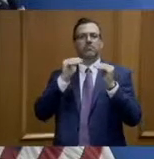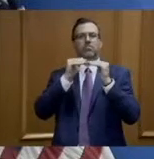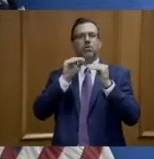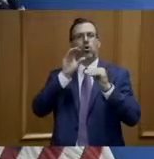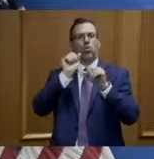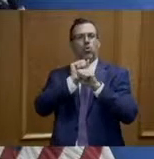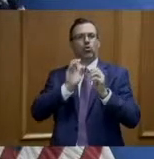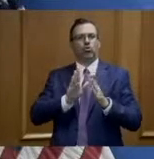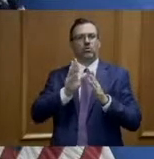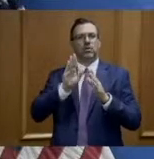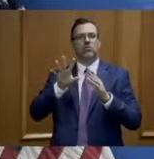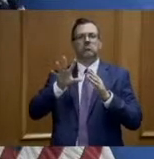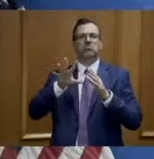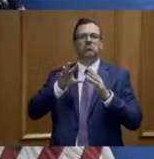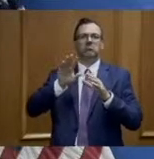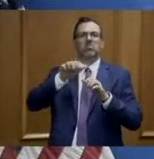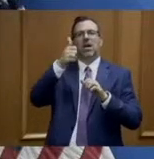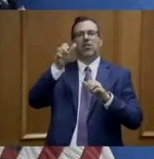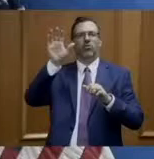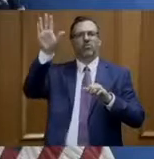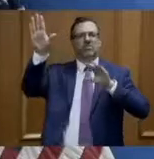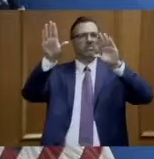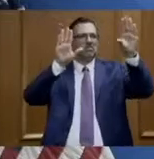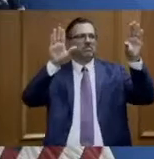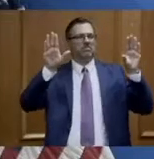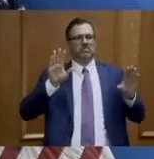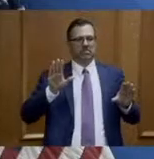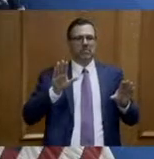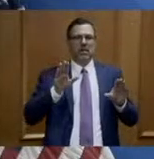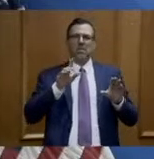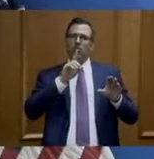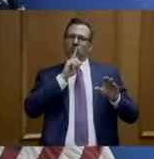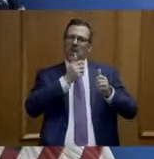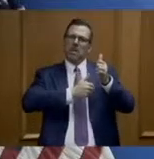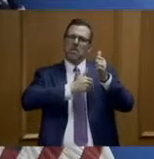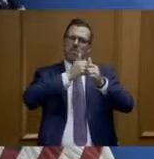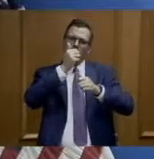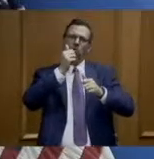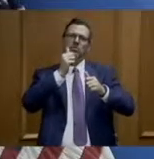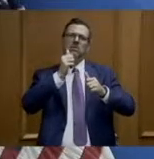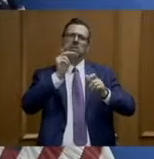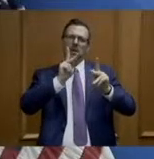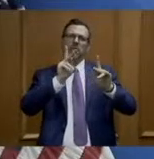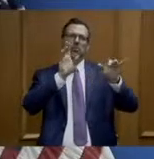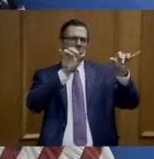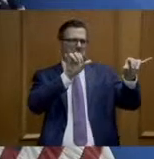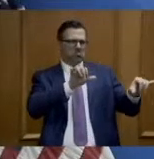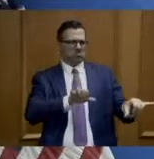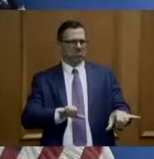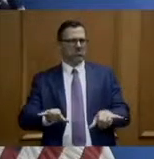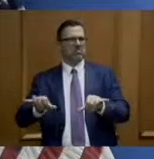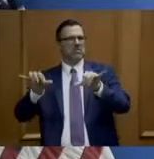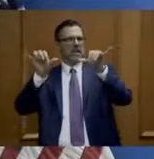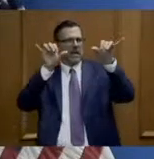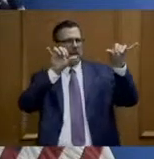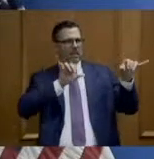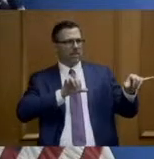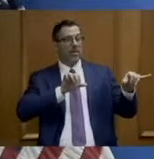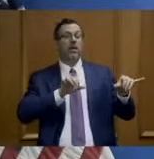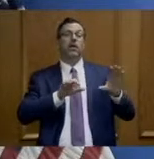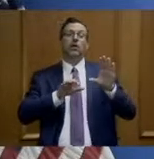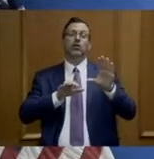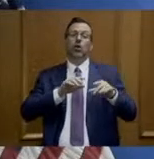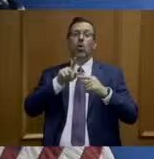they're doing. And with minor variation, most everybody's taken the same approach. And that approach is when you have a case